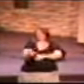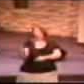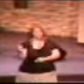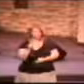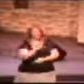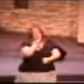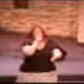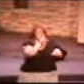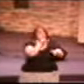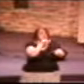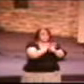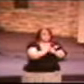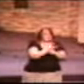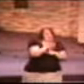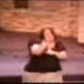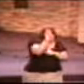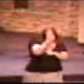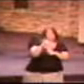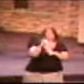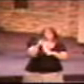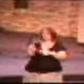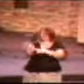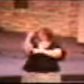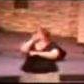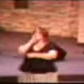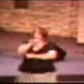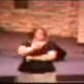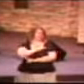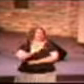commitment to God matters most why because God's the king